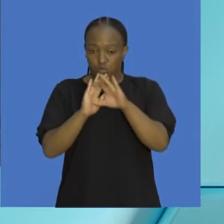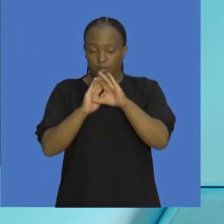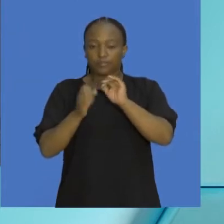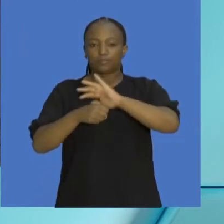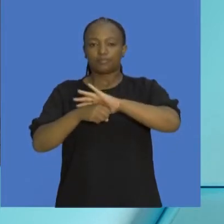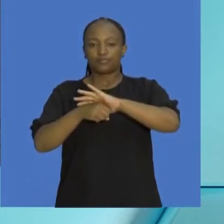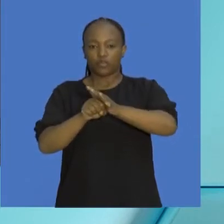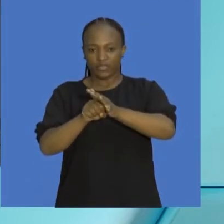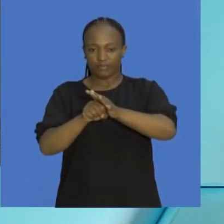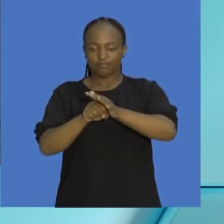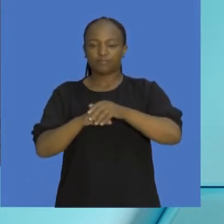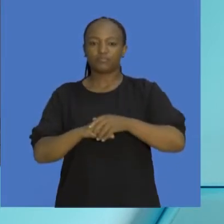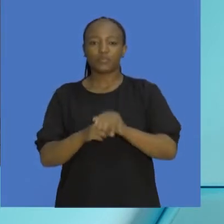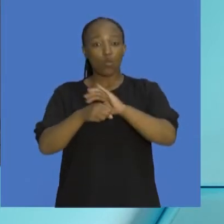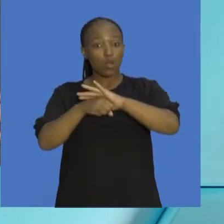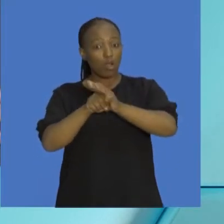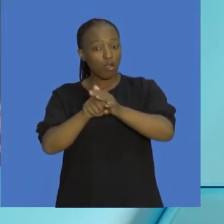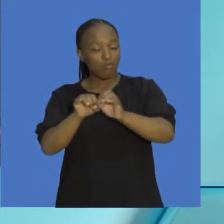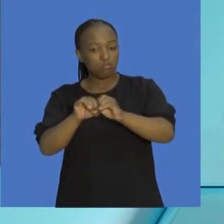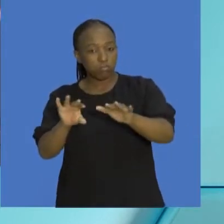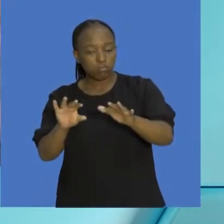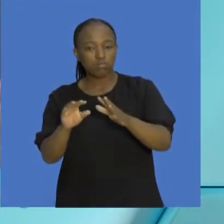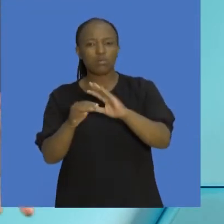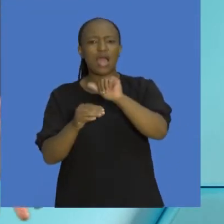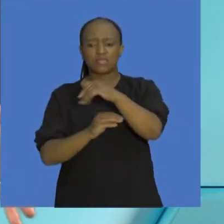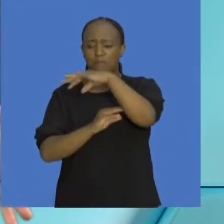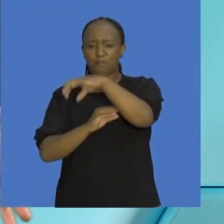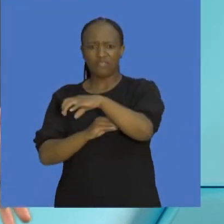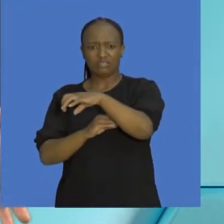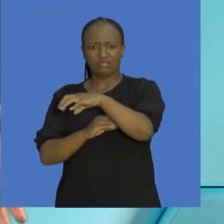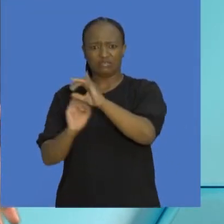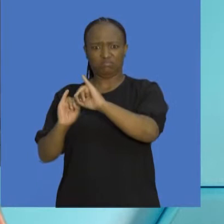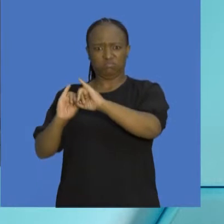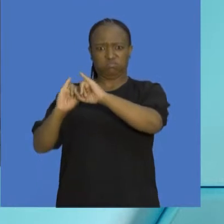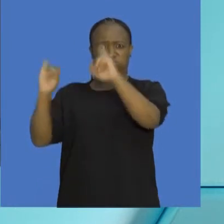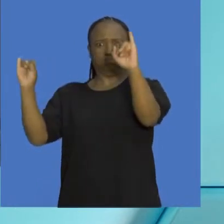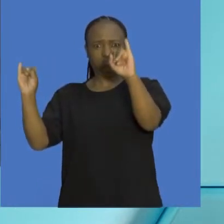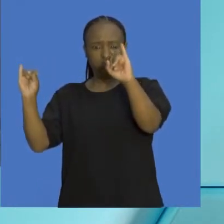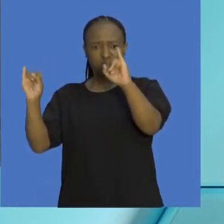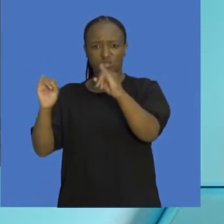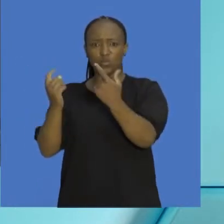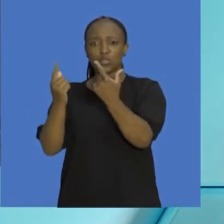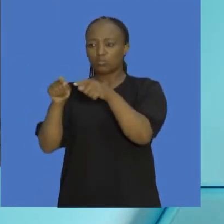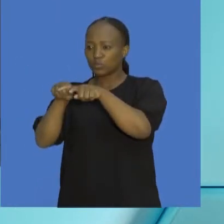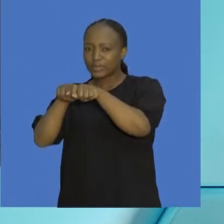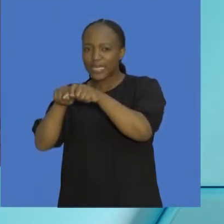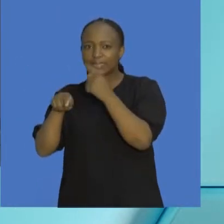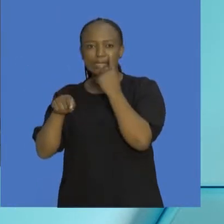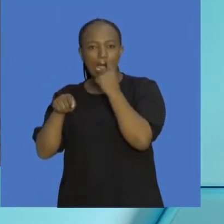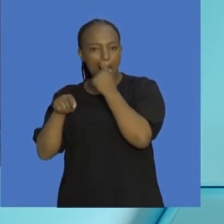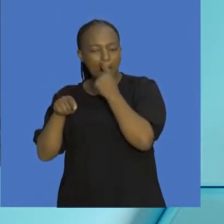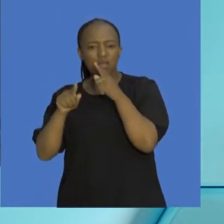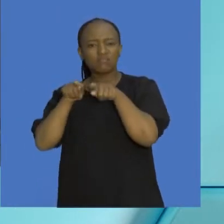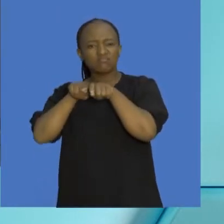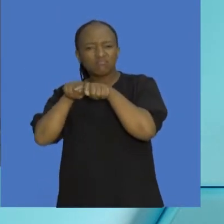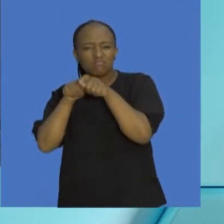COVID-19, there's been some extreme values in some provinces. When they do the test, they say, okay, this